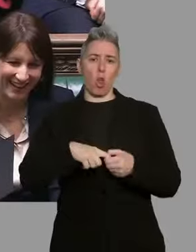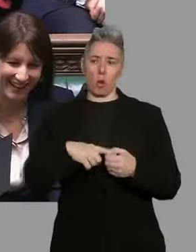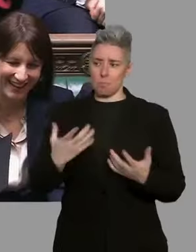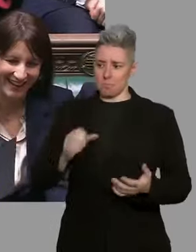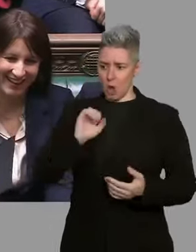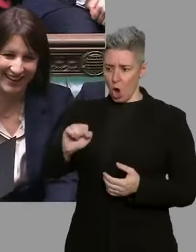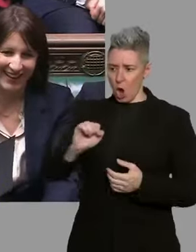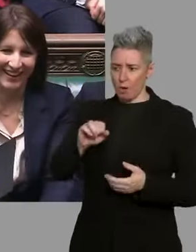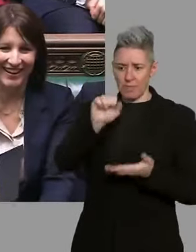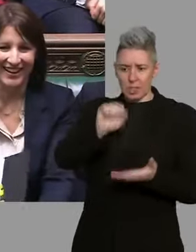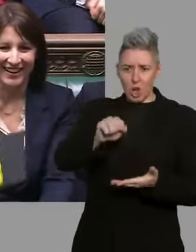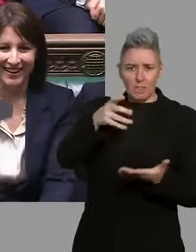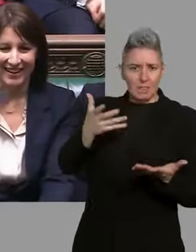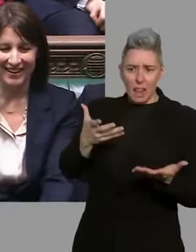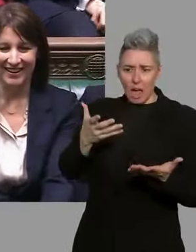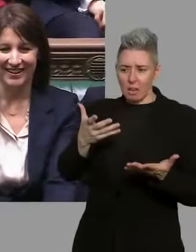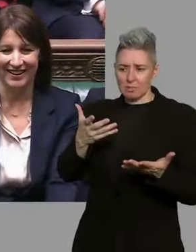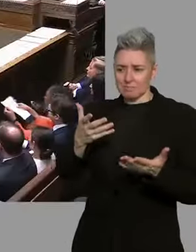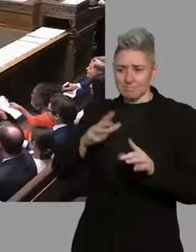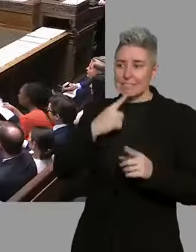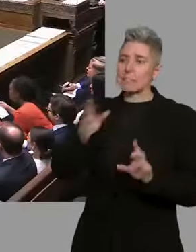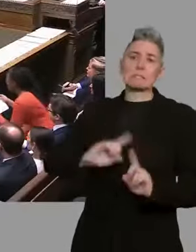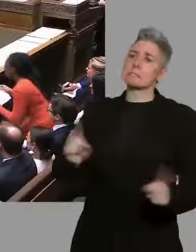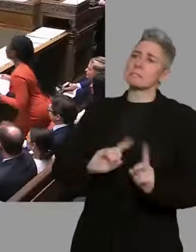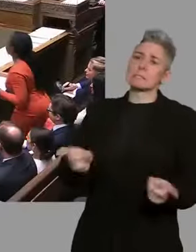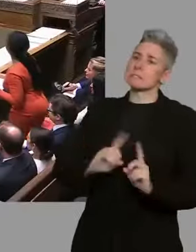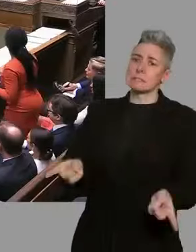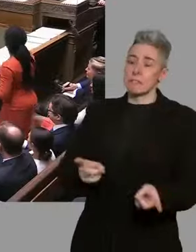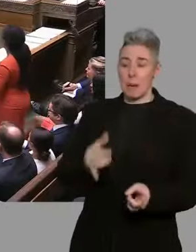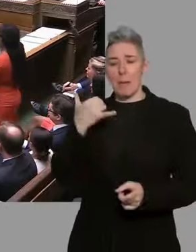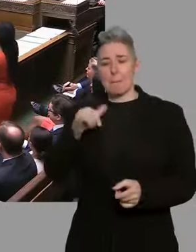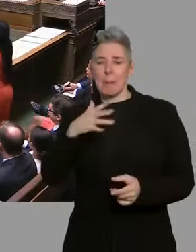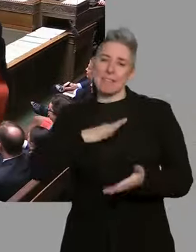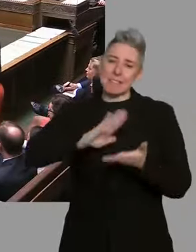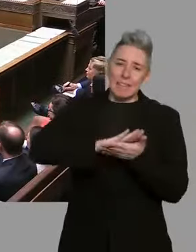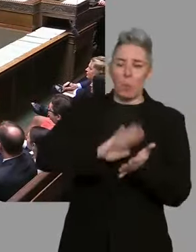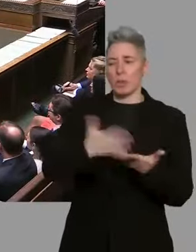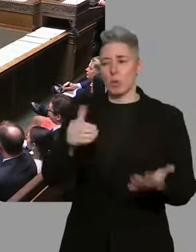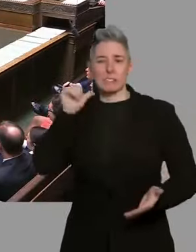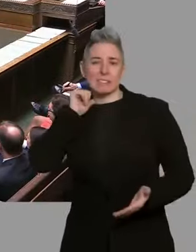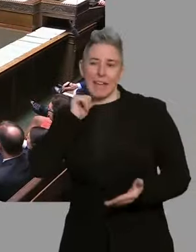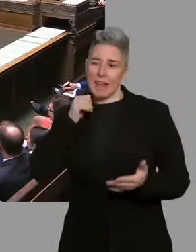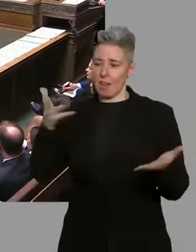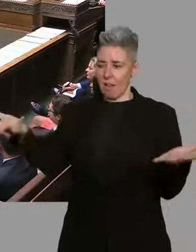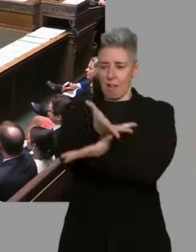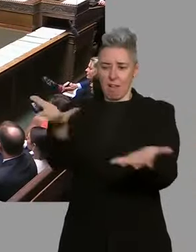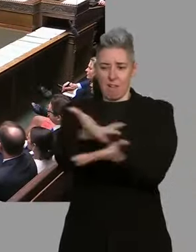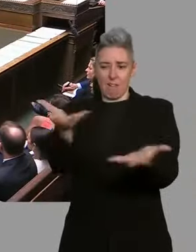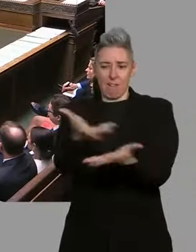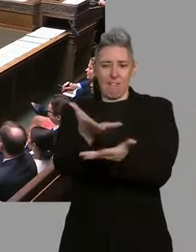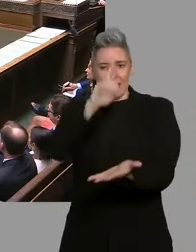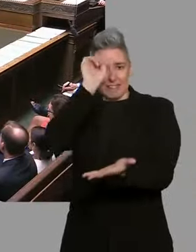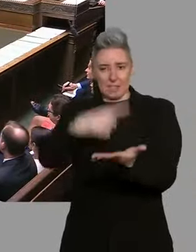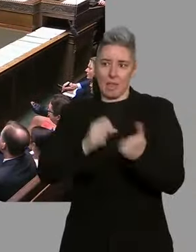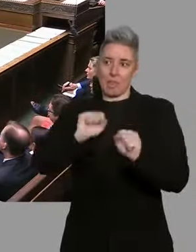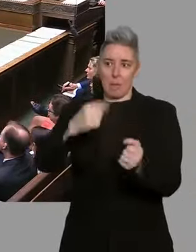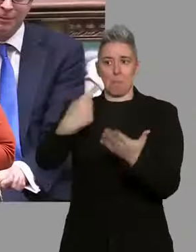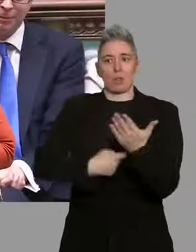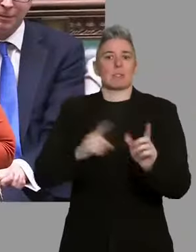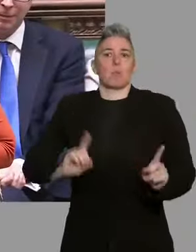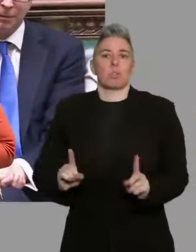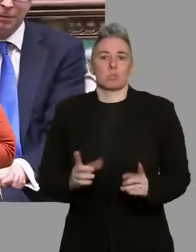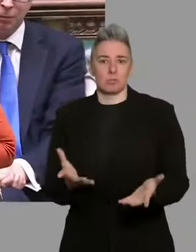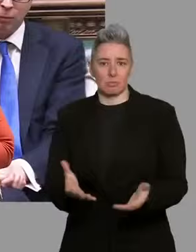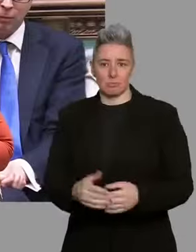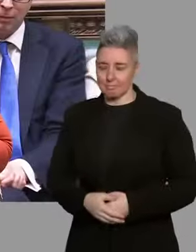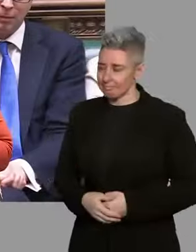come back and tell us what their policy actually is. Kemi Badenoch. Mr. Speaker, the Prime Minister needs to misrepresent